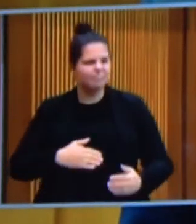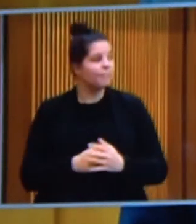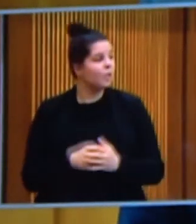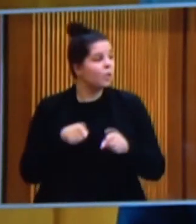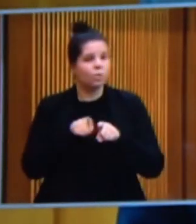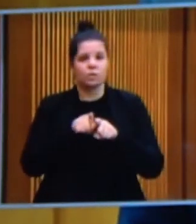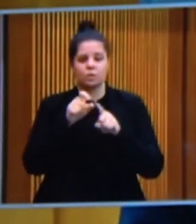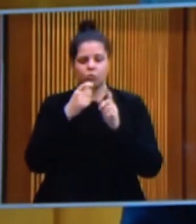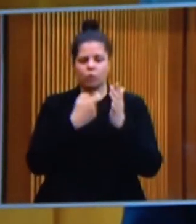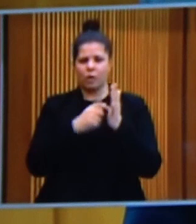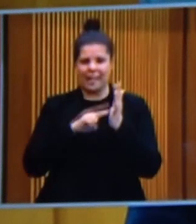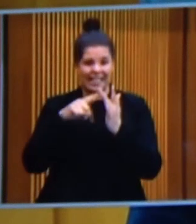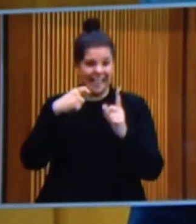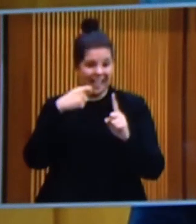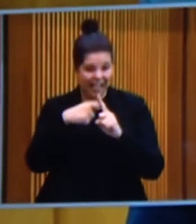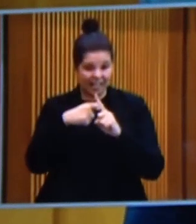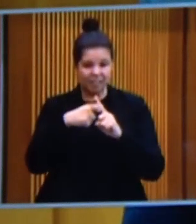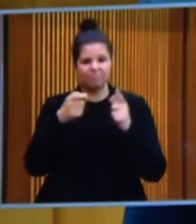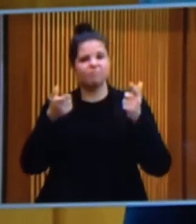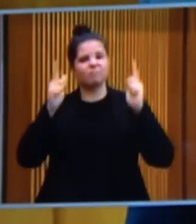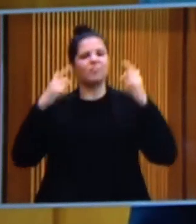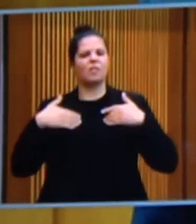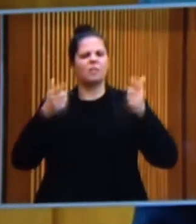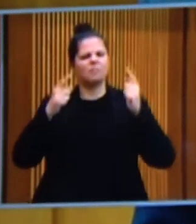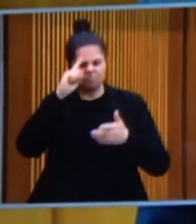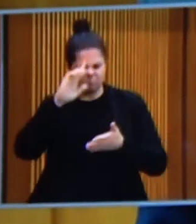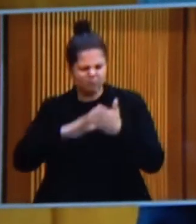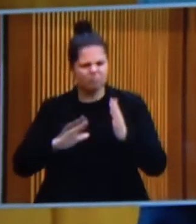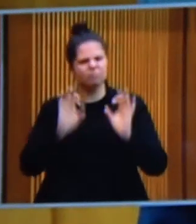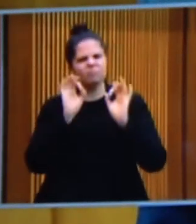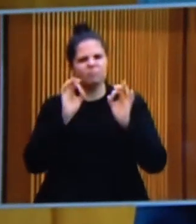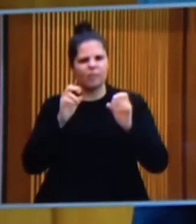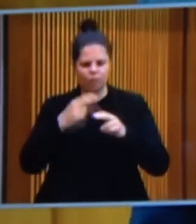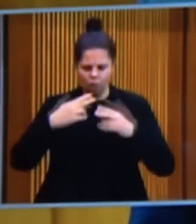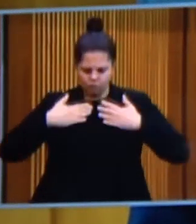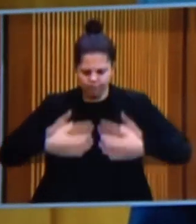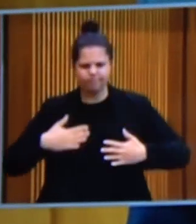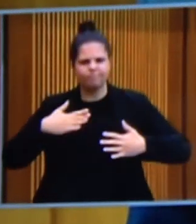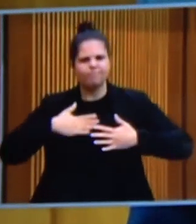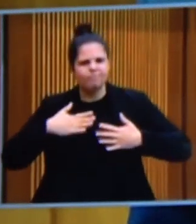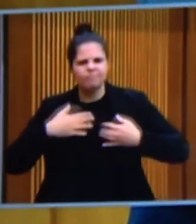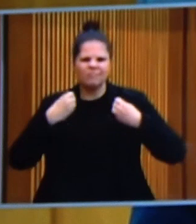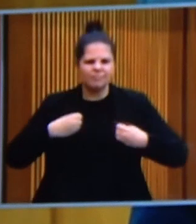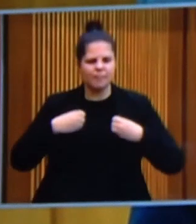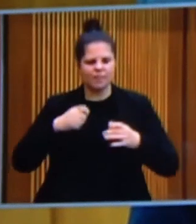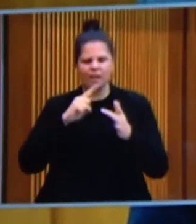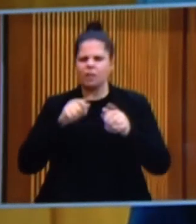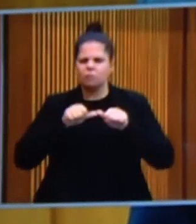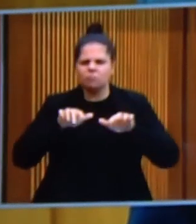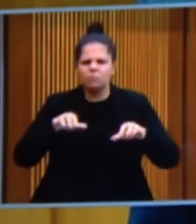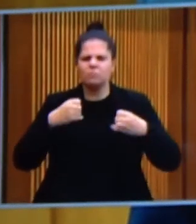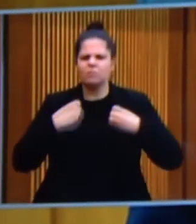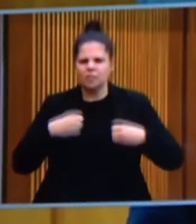Dr. Nick Coatsworth. Nick is a specialist in respiratory conditions and infectious diseases and